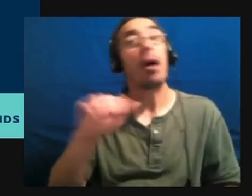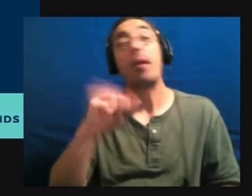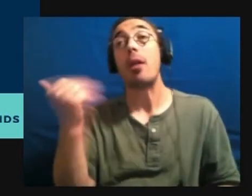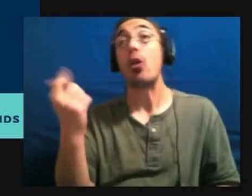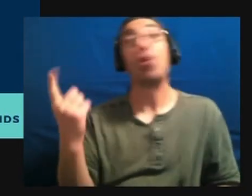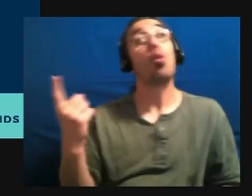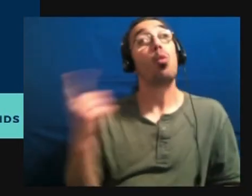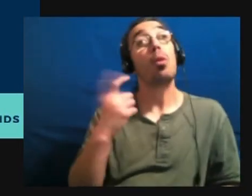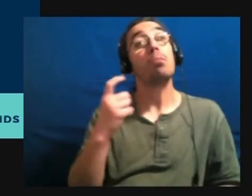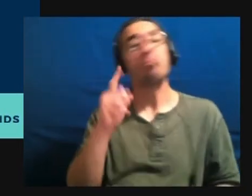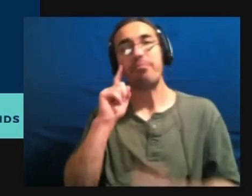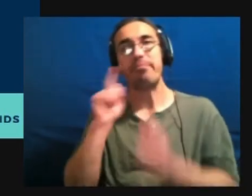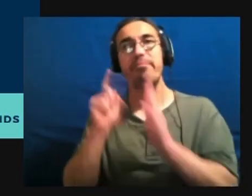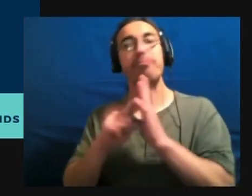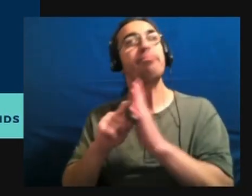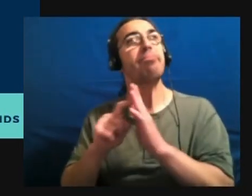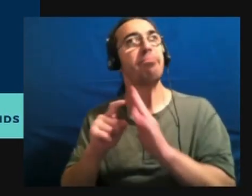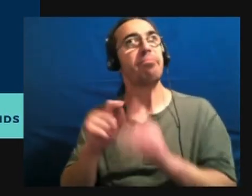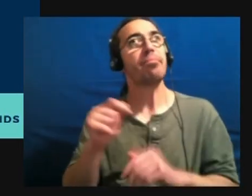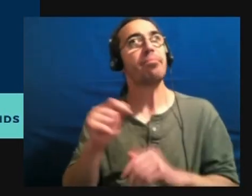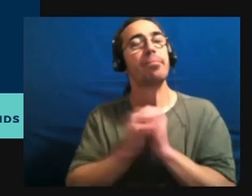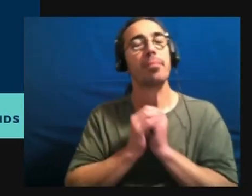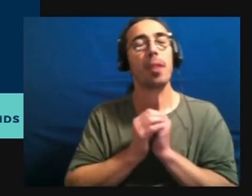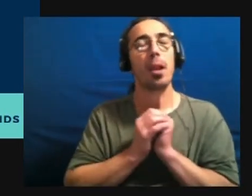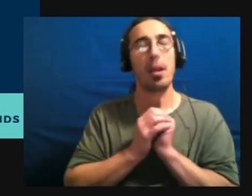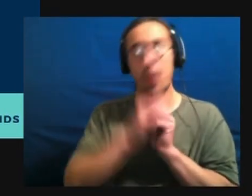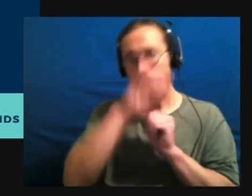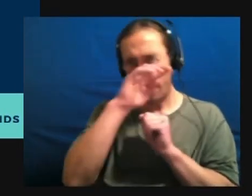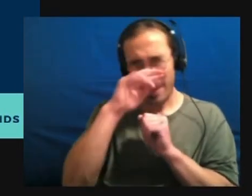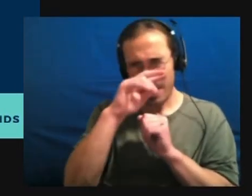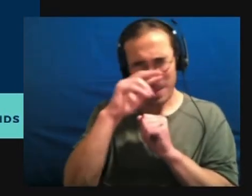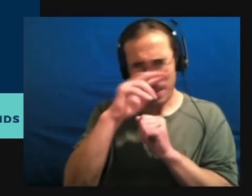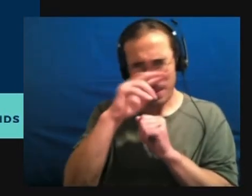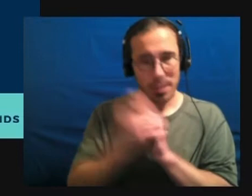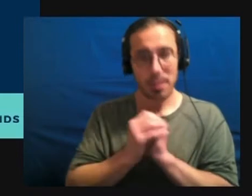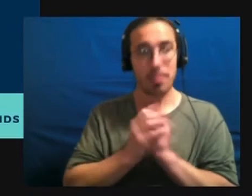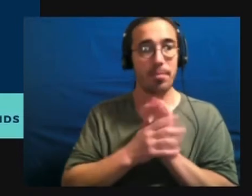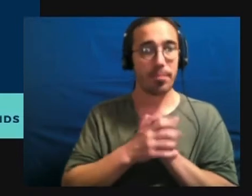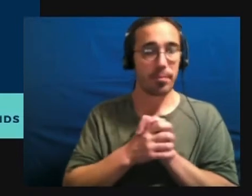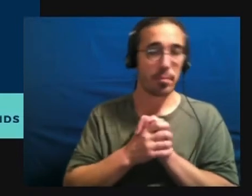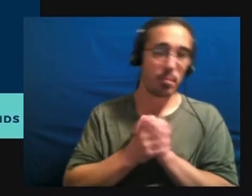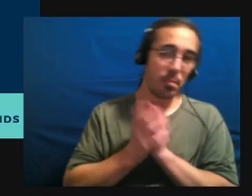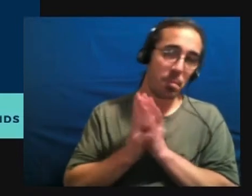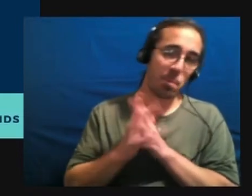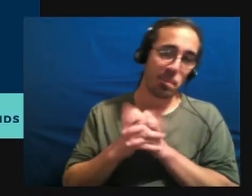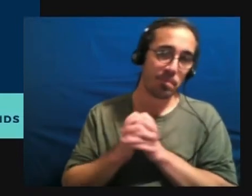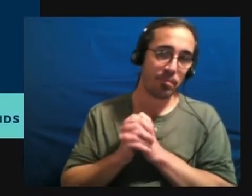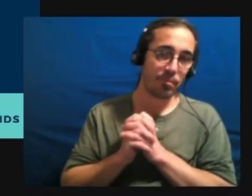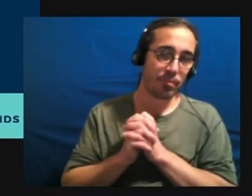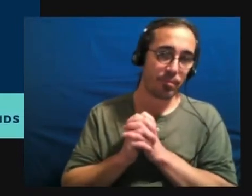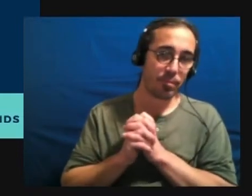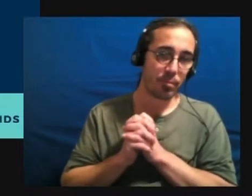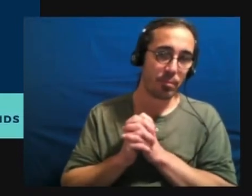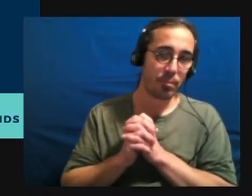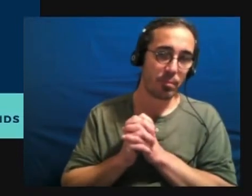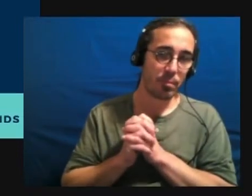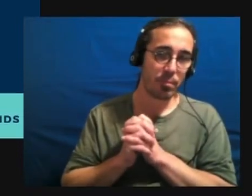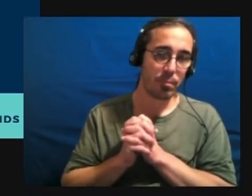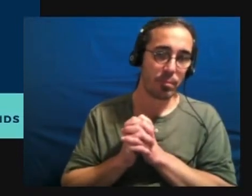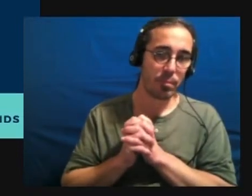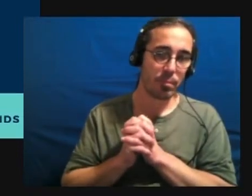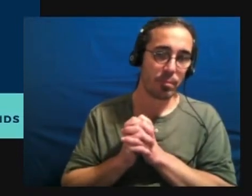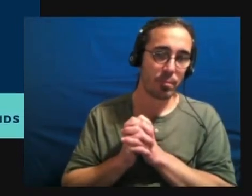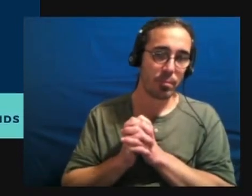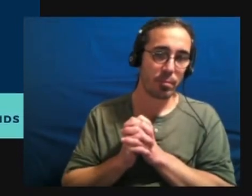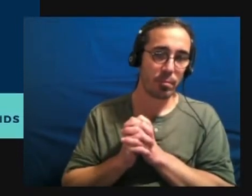I'll read it. what are some of the alarm bells that